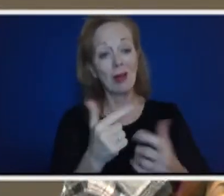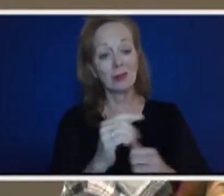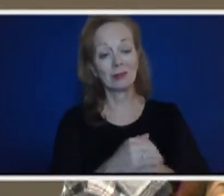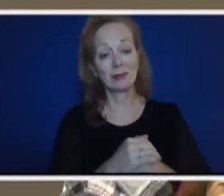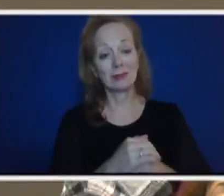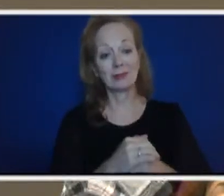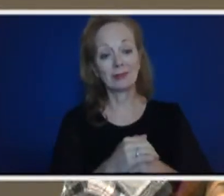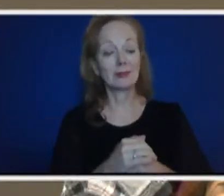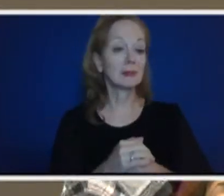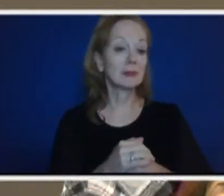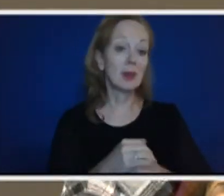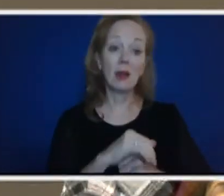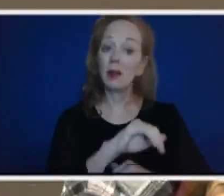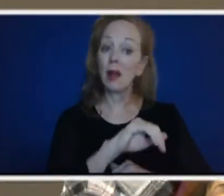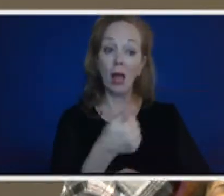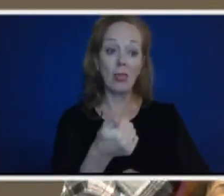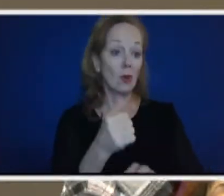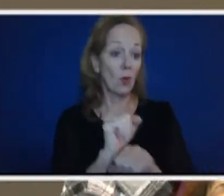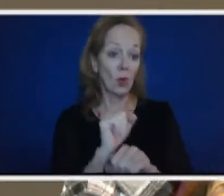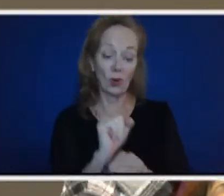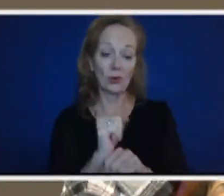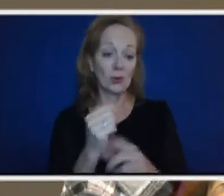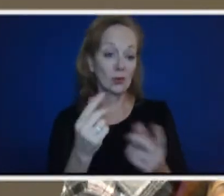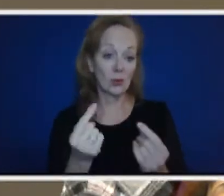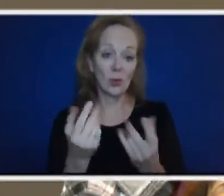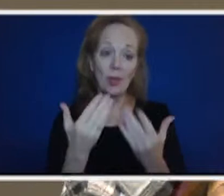And all the other work that you do.